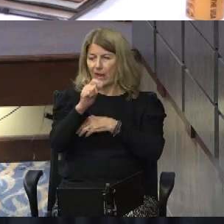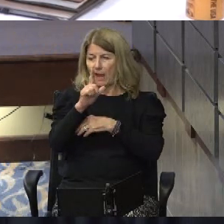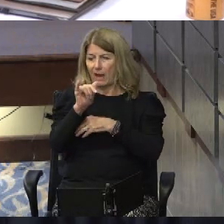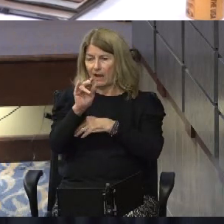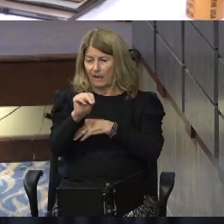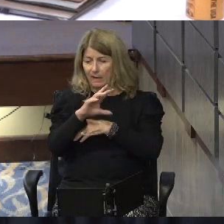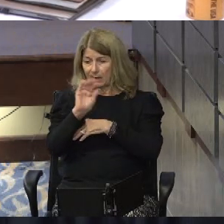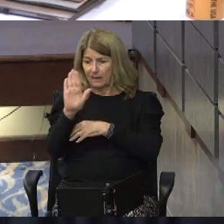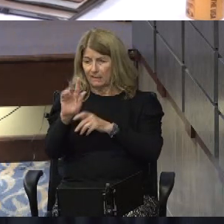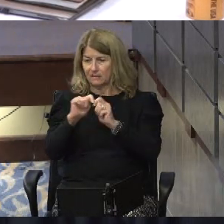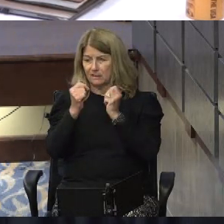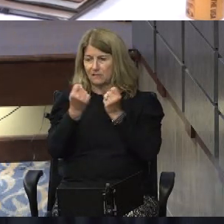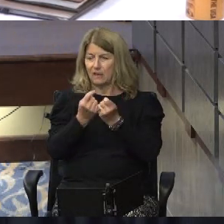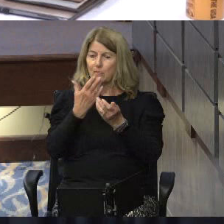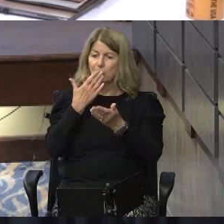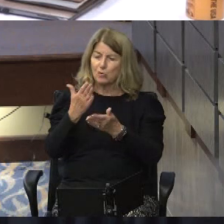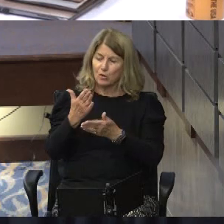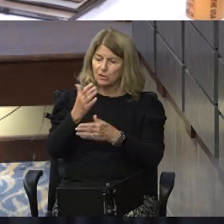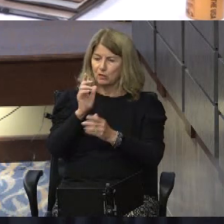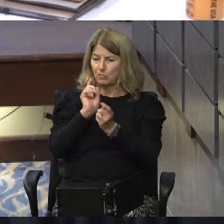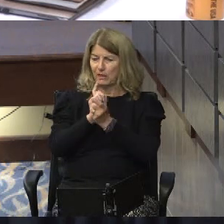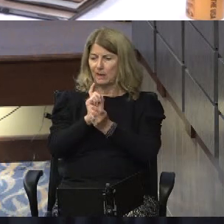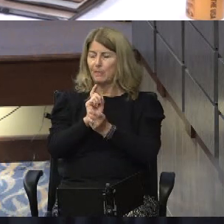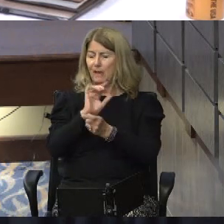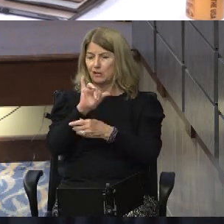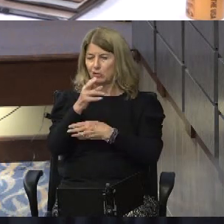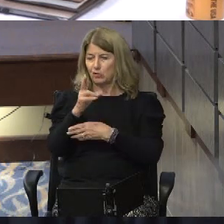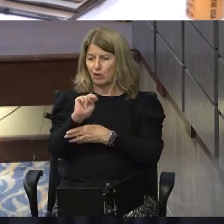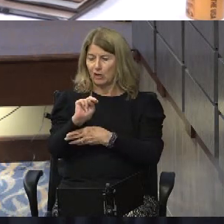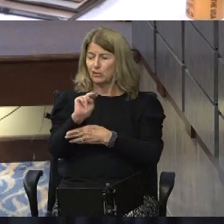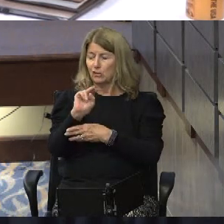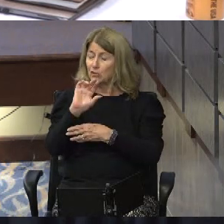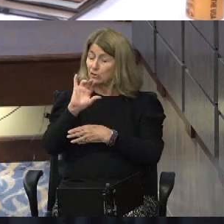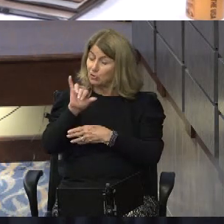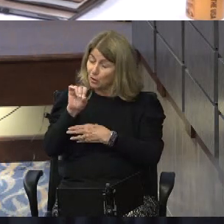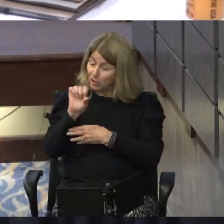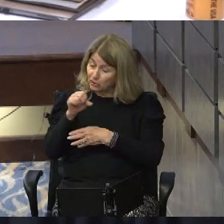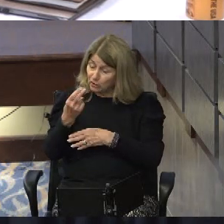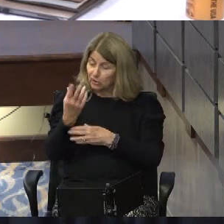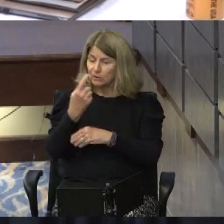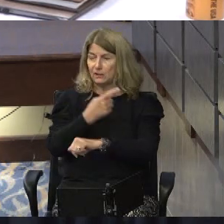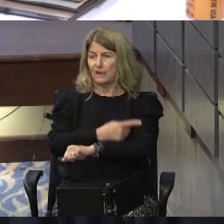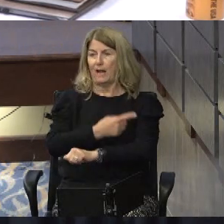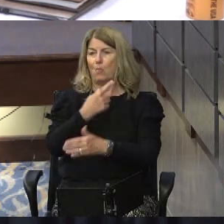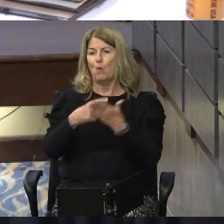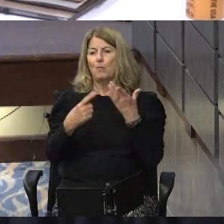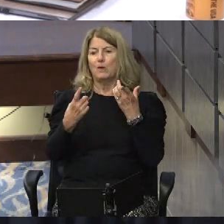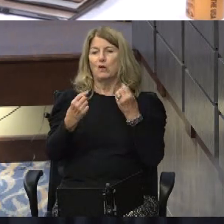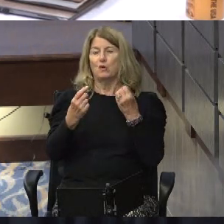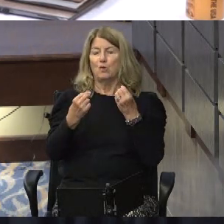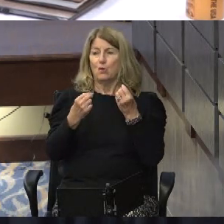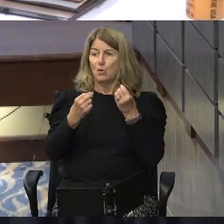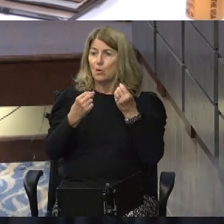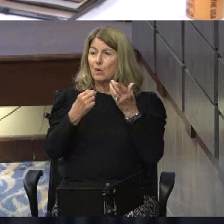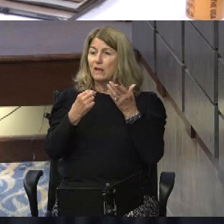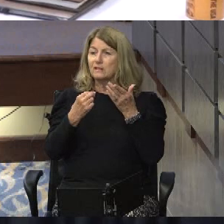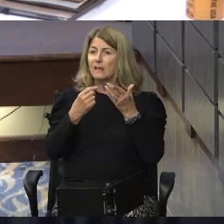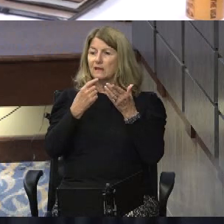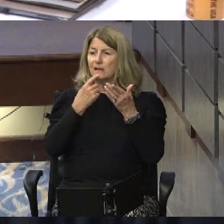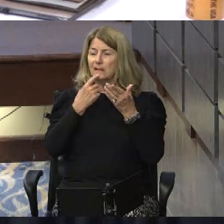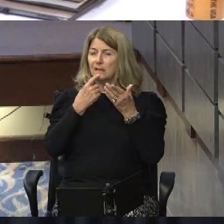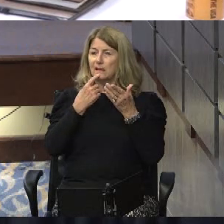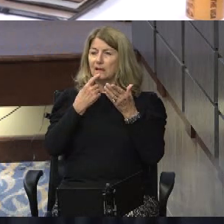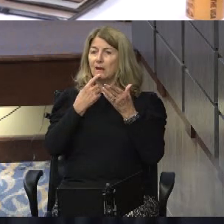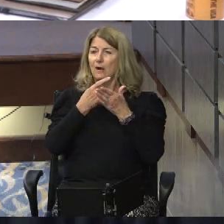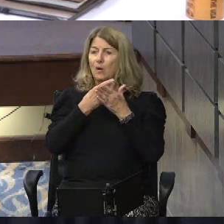to meet him and also Josh today. But what we're going to do is walk through and give you an overview of what